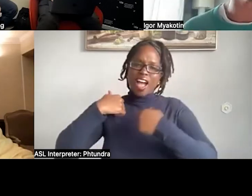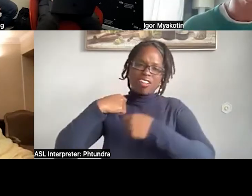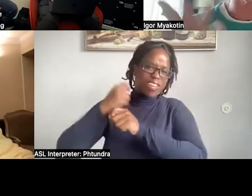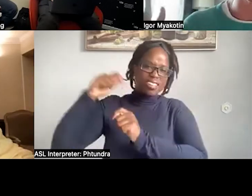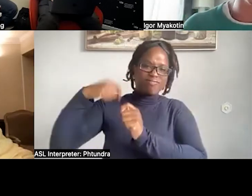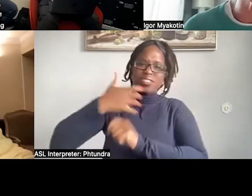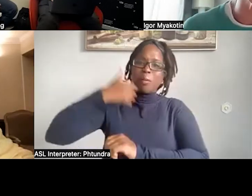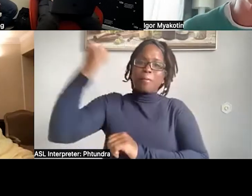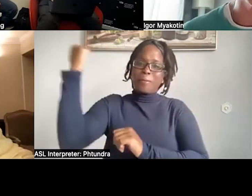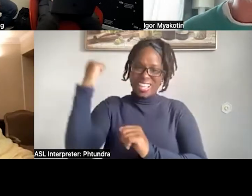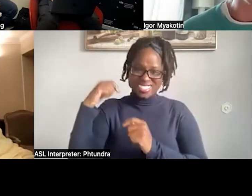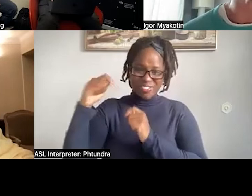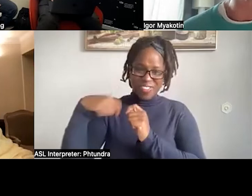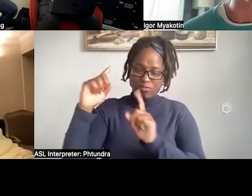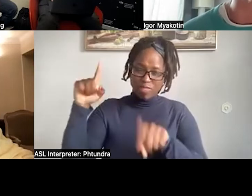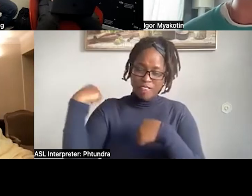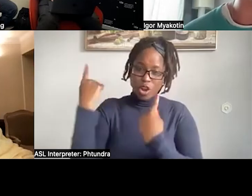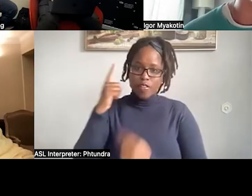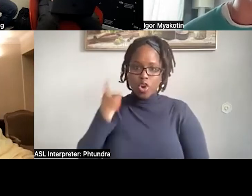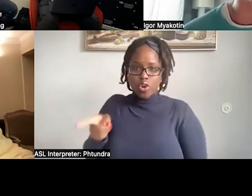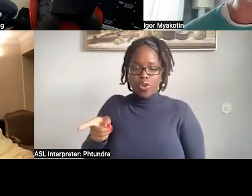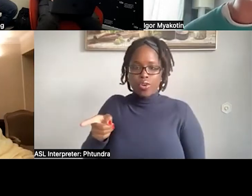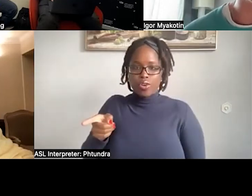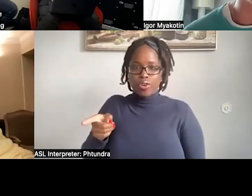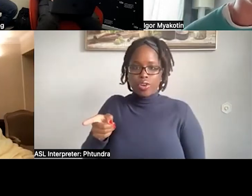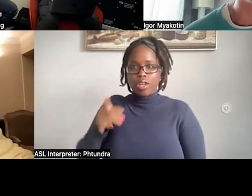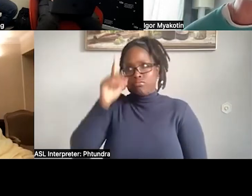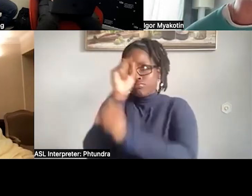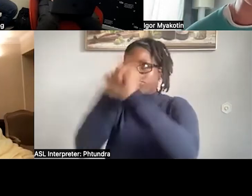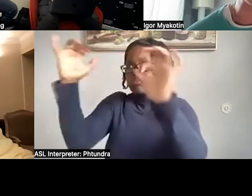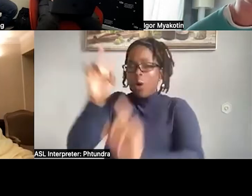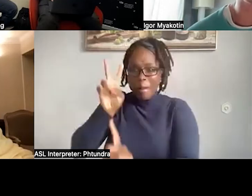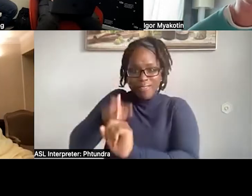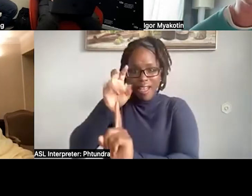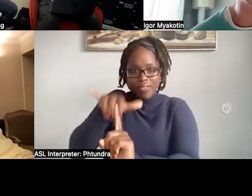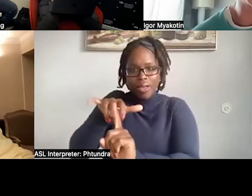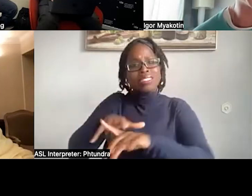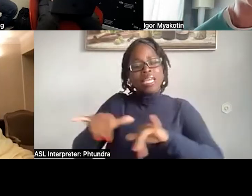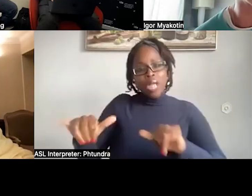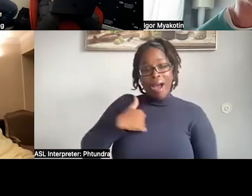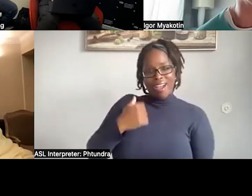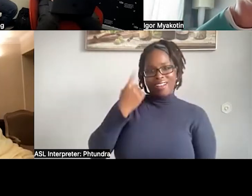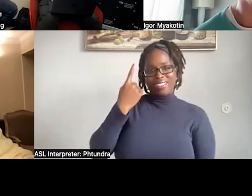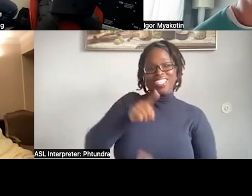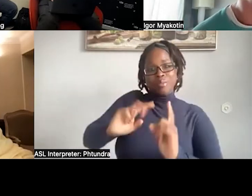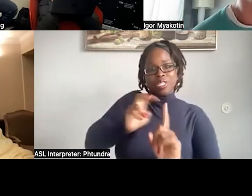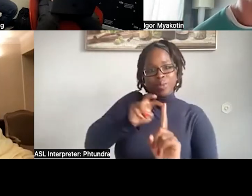bring the vision to the fruition. But I also understand the realities of today's landscape of nonfiction cinema, where